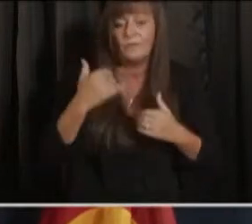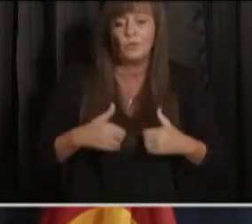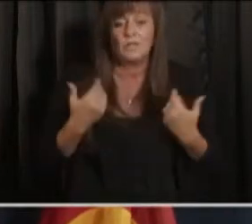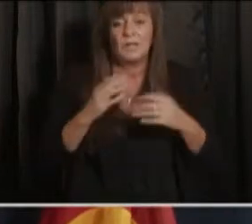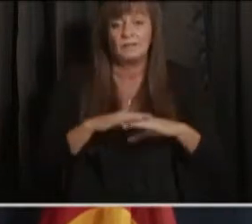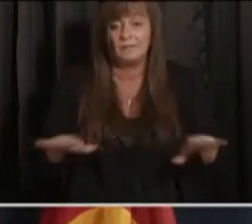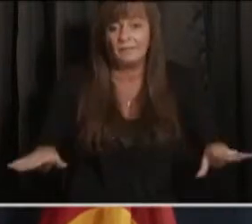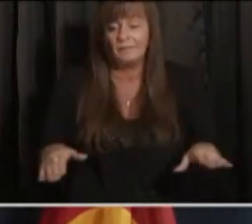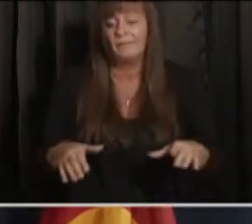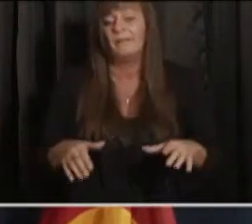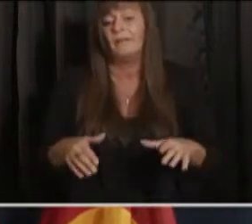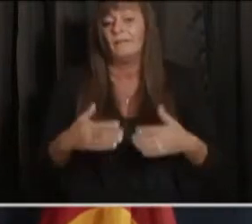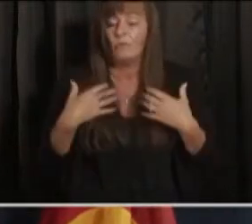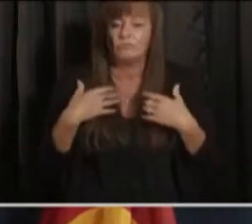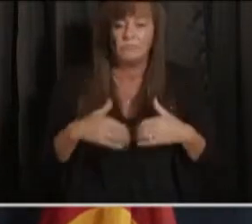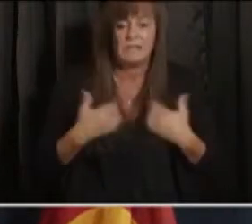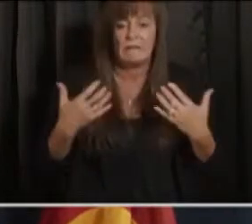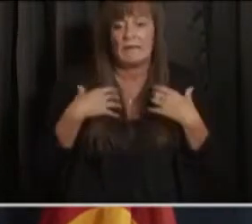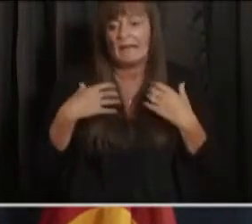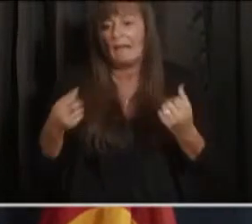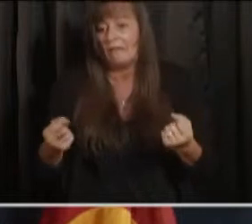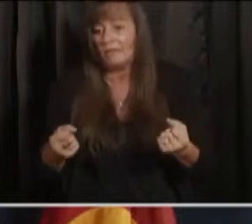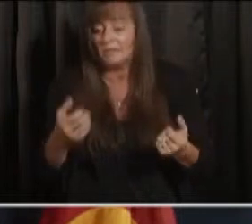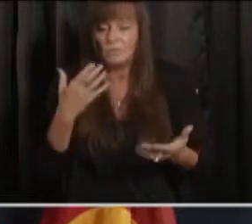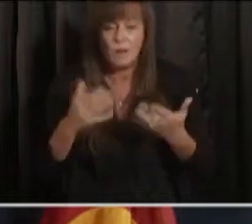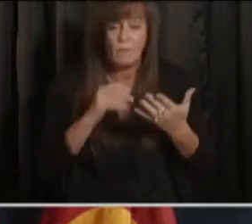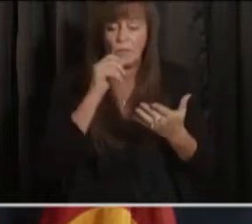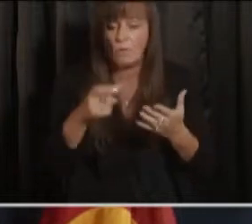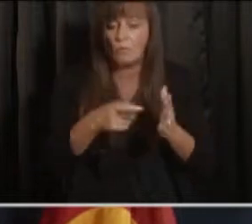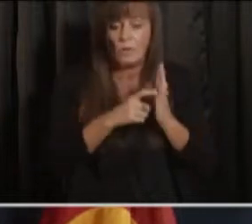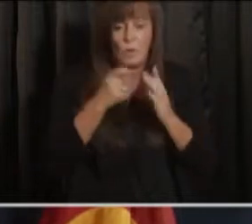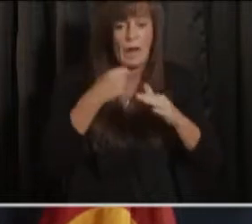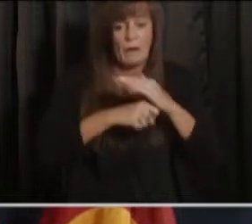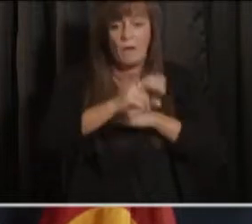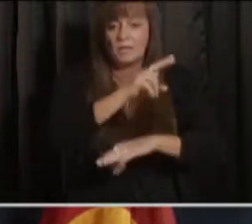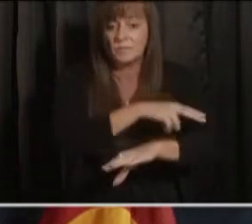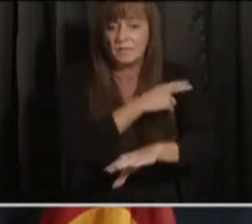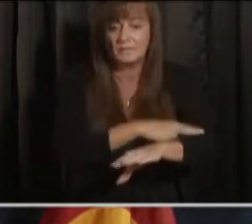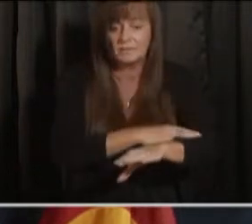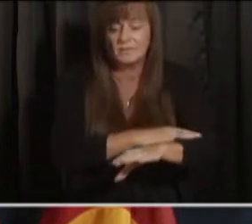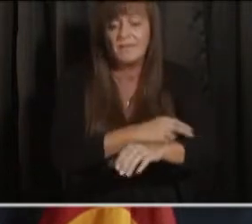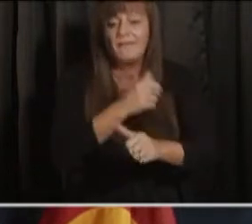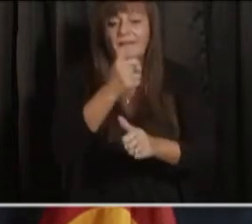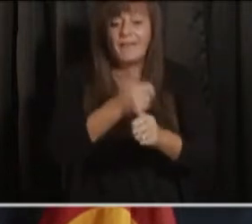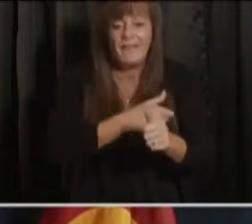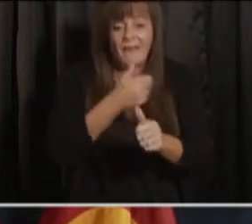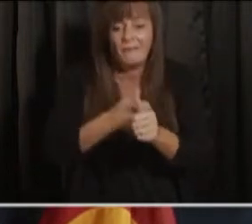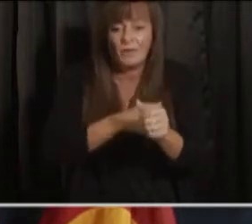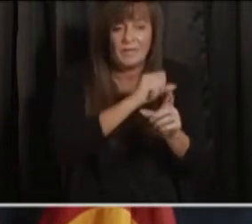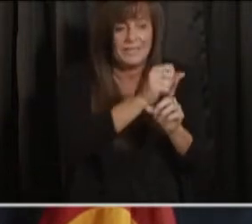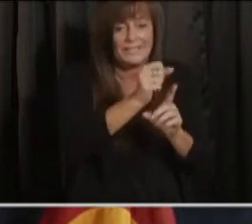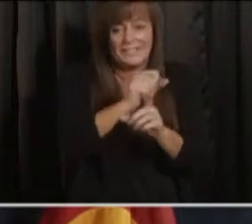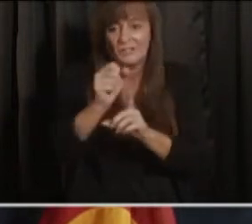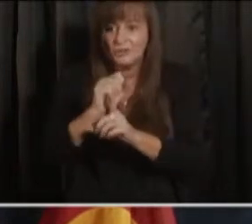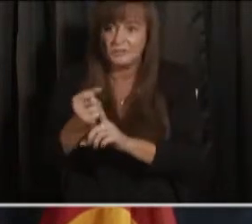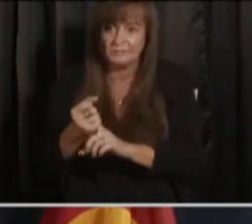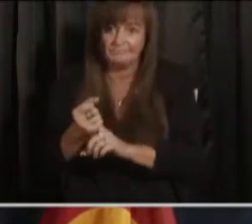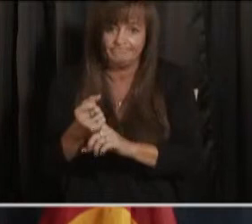healthy, you will very likely not require hospitalization. So every single condition is